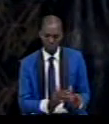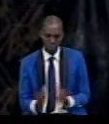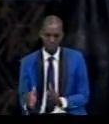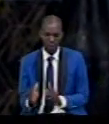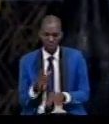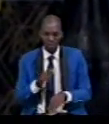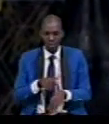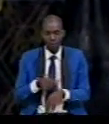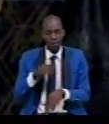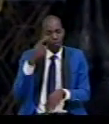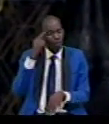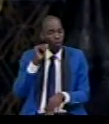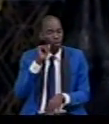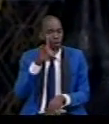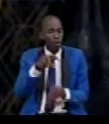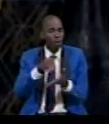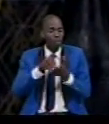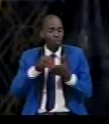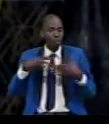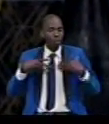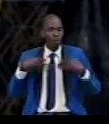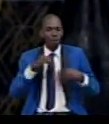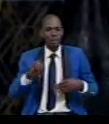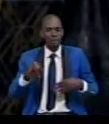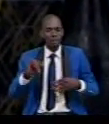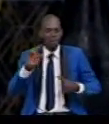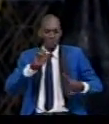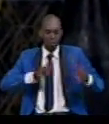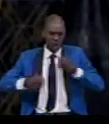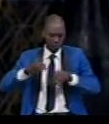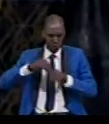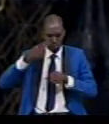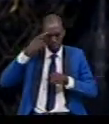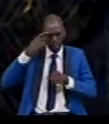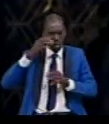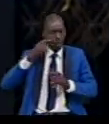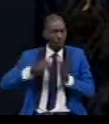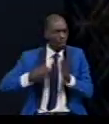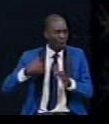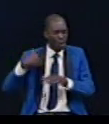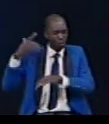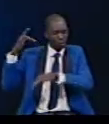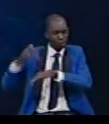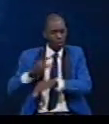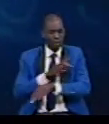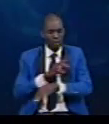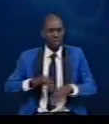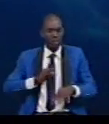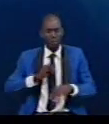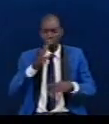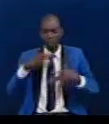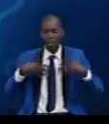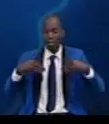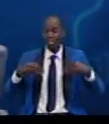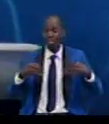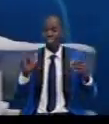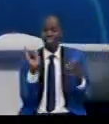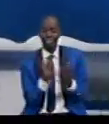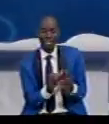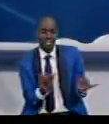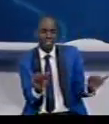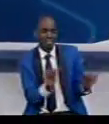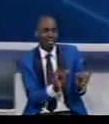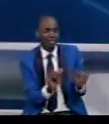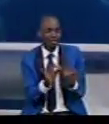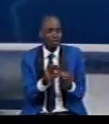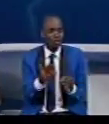the moment I touch him, I shall be made whole. The same spirit of faith with that woman